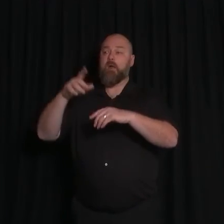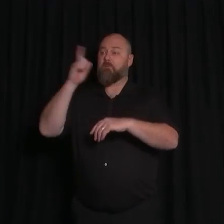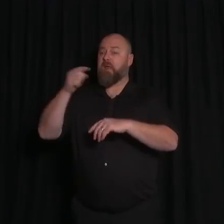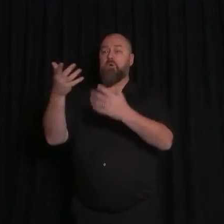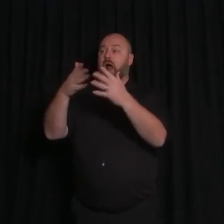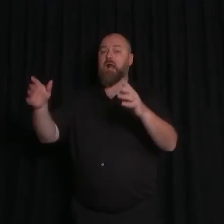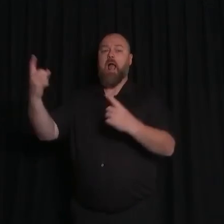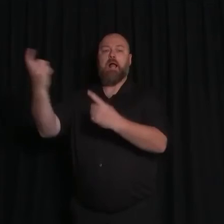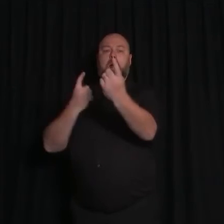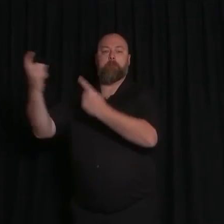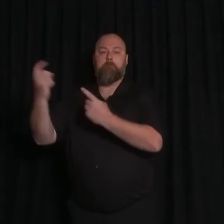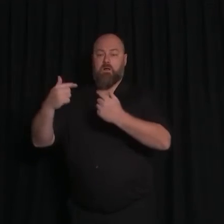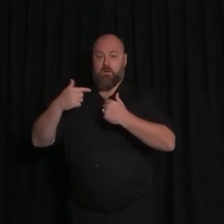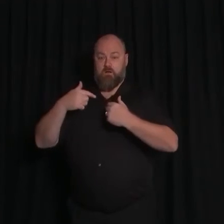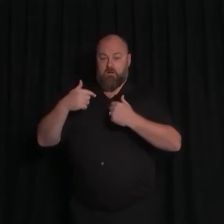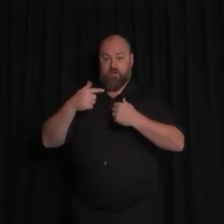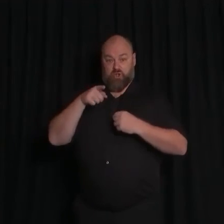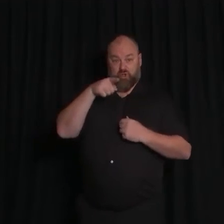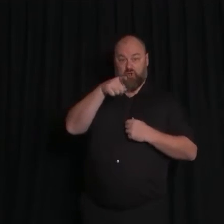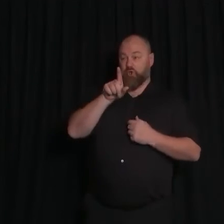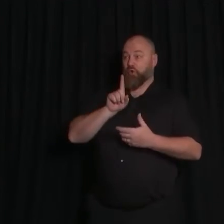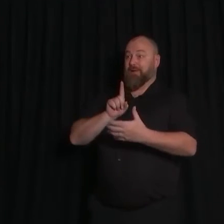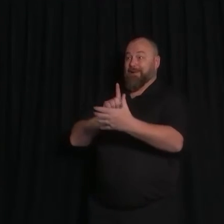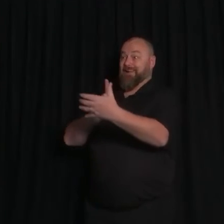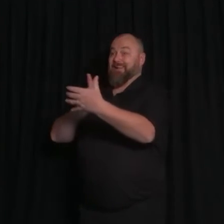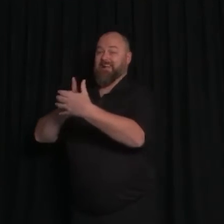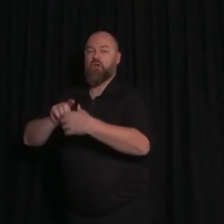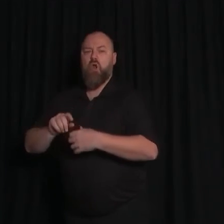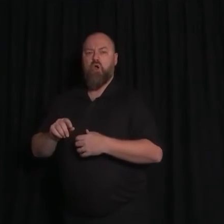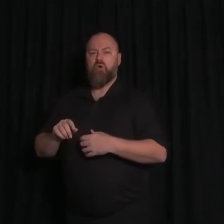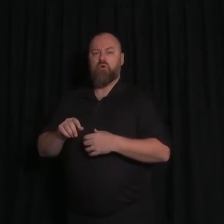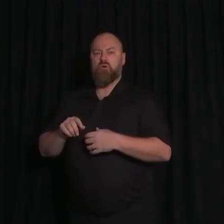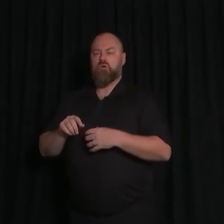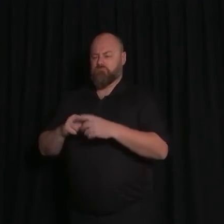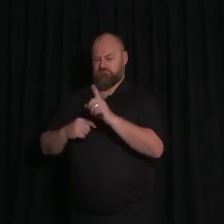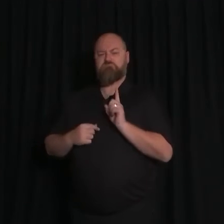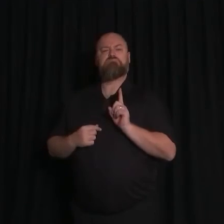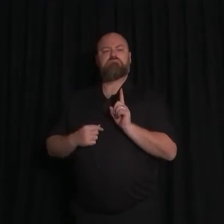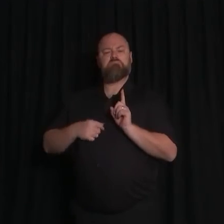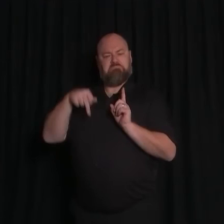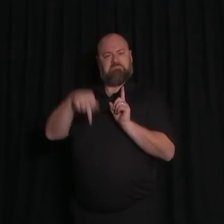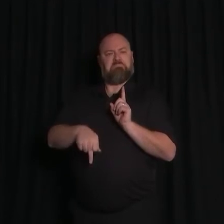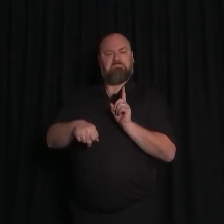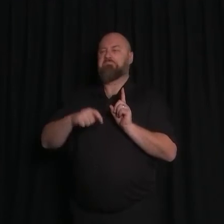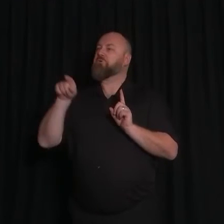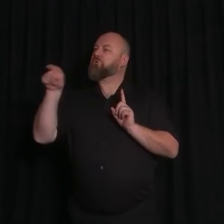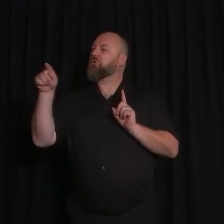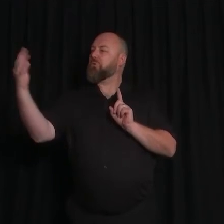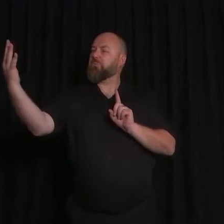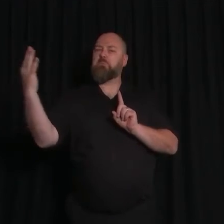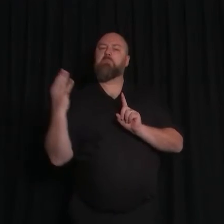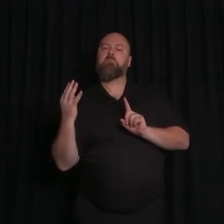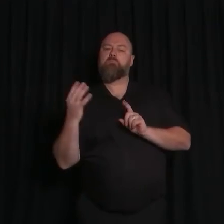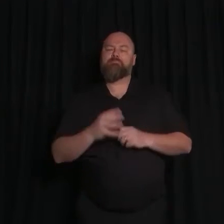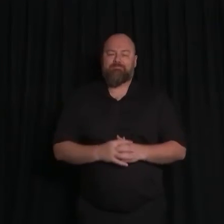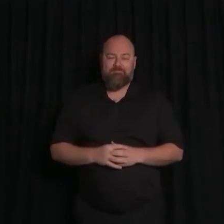Do you feel like it has? And how does it feel that it's come to you? It's pretty crazy. That was like such a bold line, because I like what we were talking